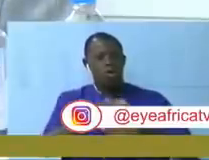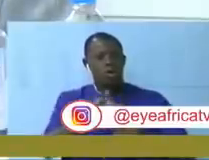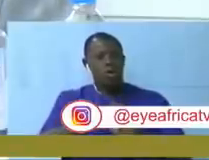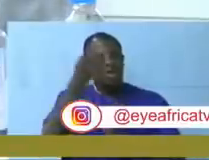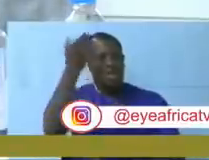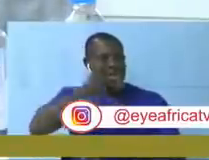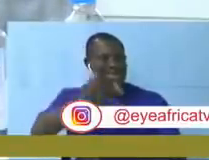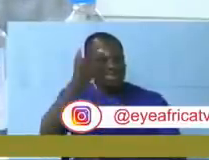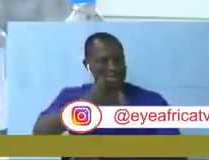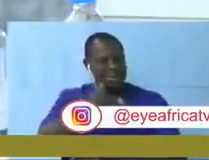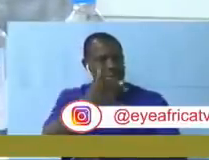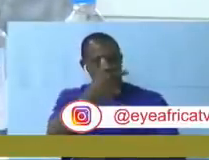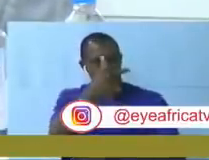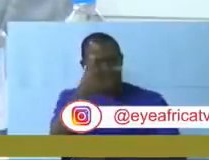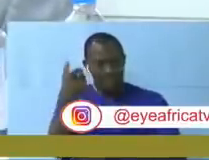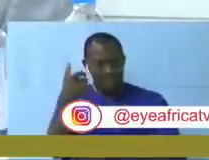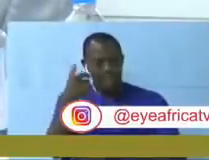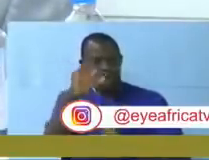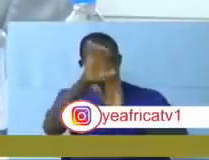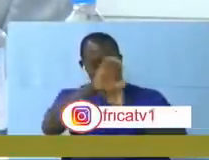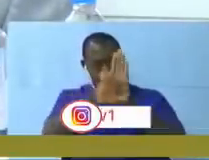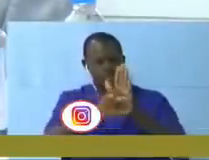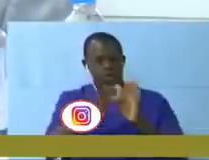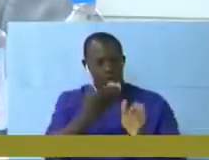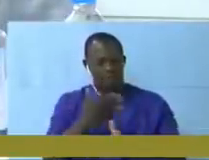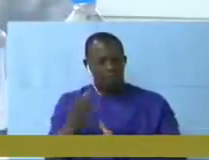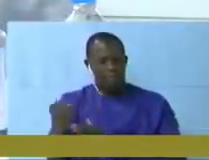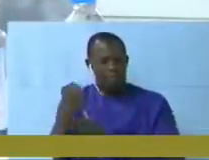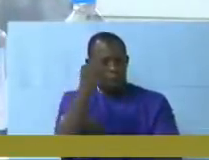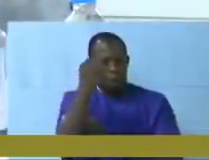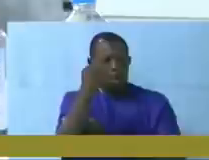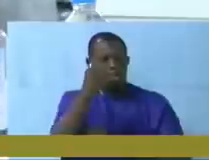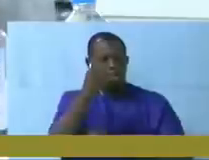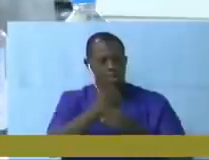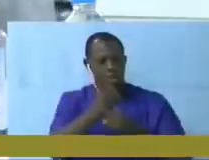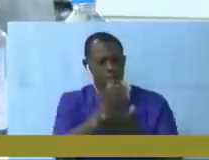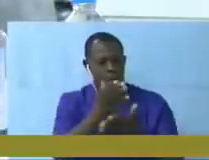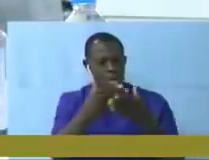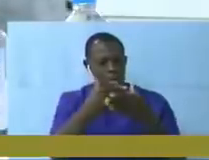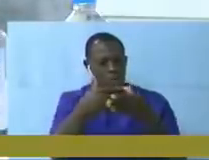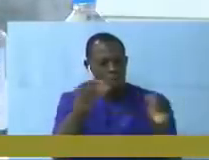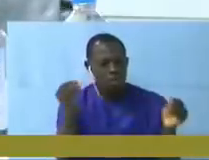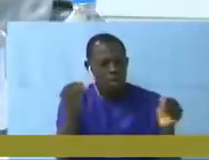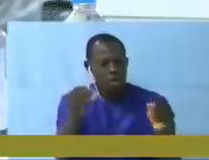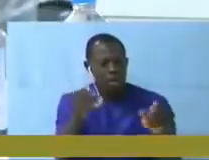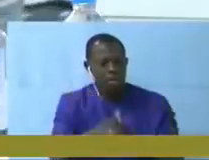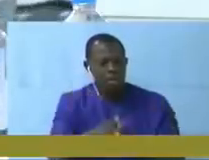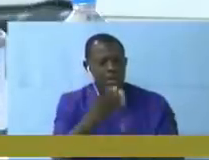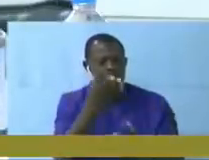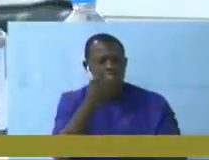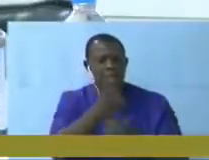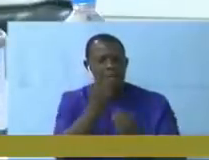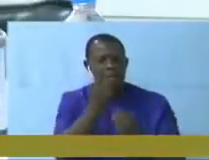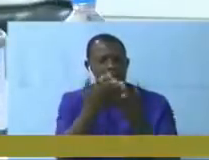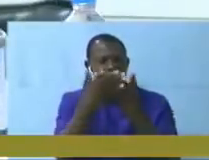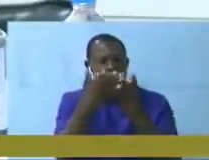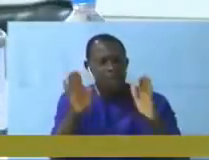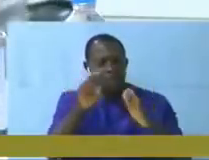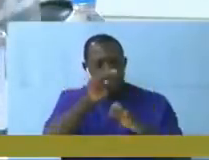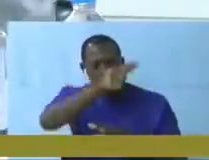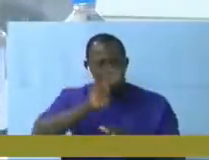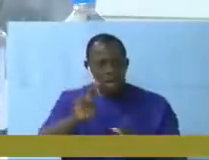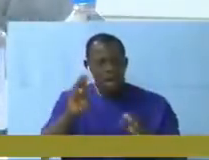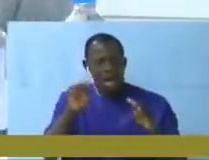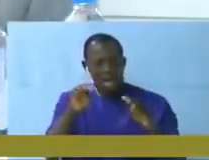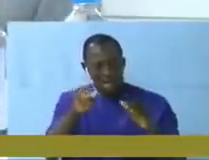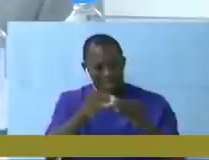1970 constitution had powers to dissolve parliament. Ki nga xamné ni moy president bu réewi Gambia ci loi atum 1997